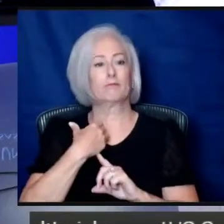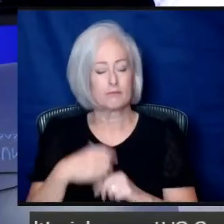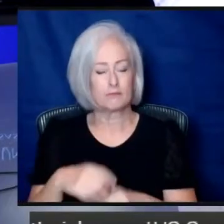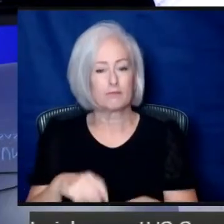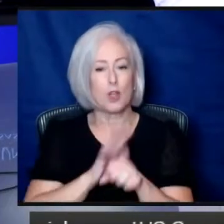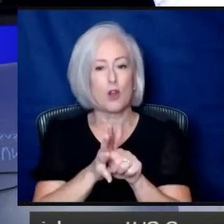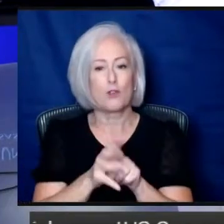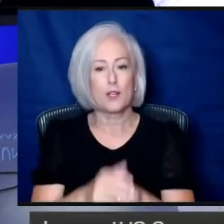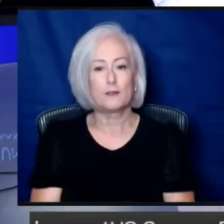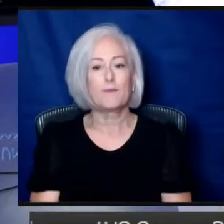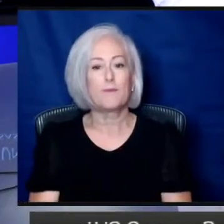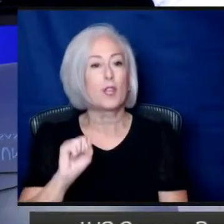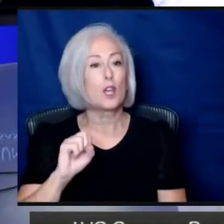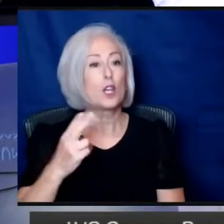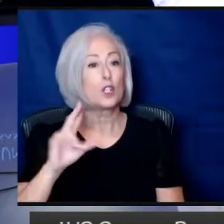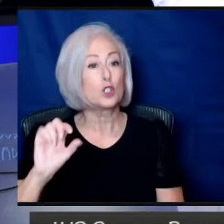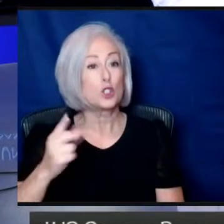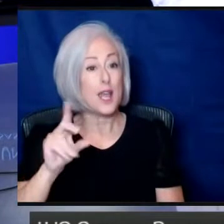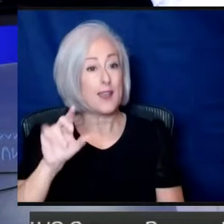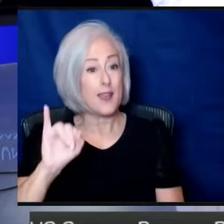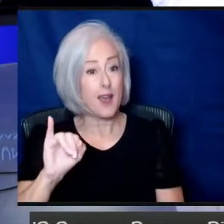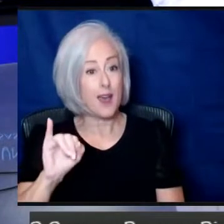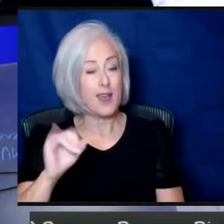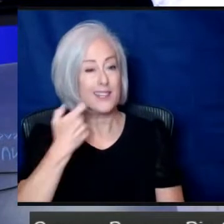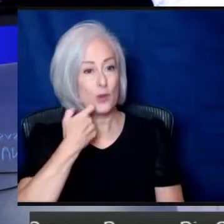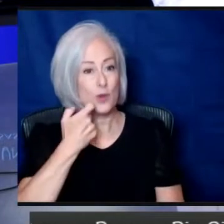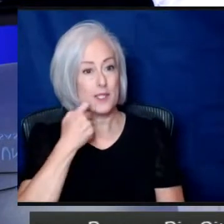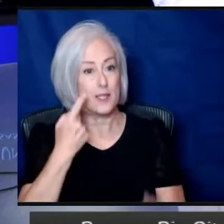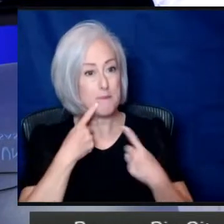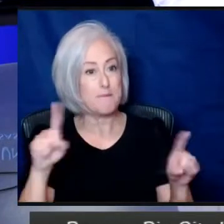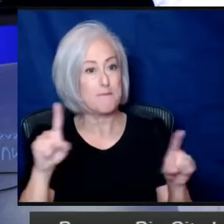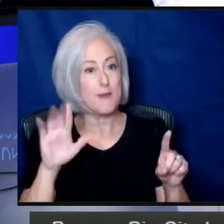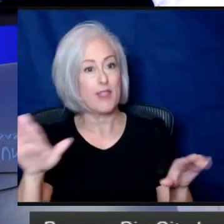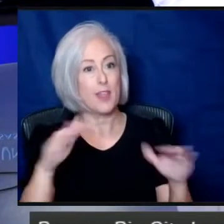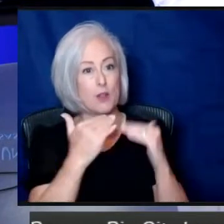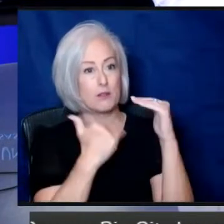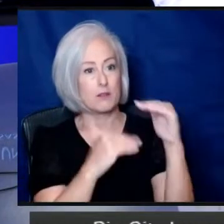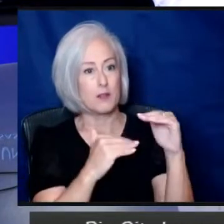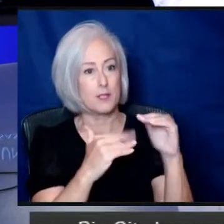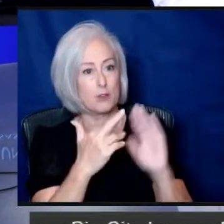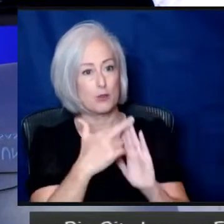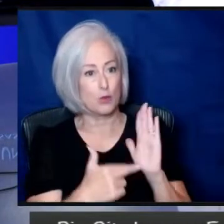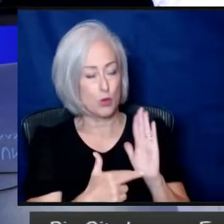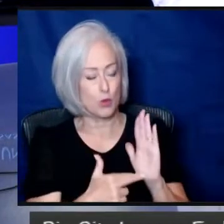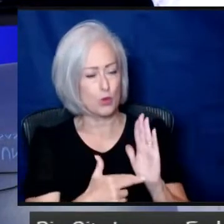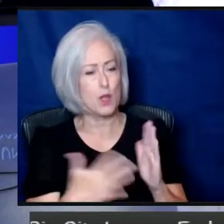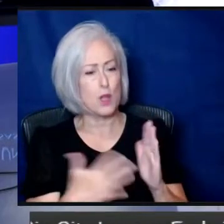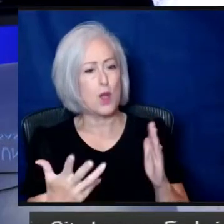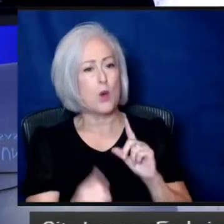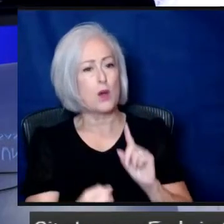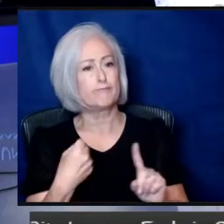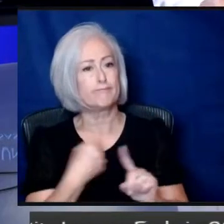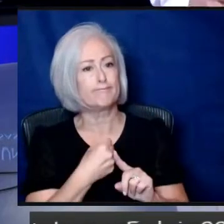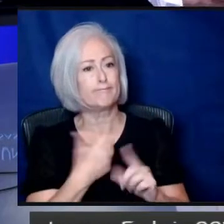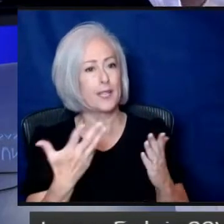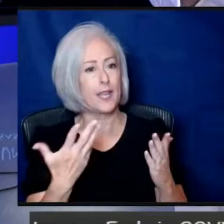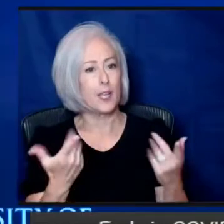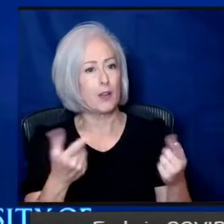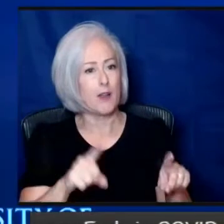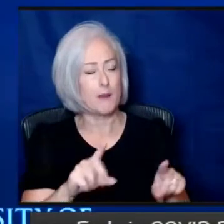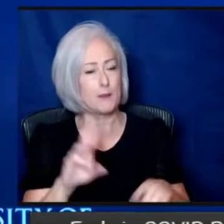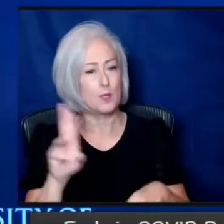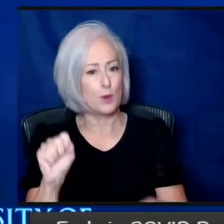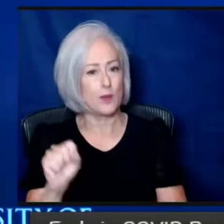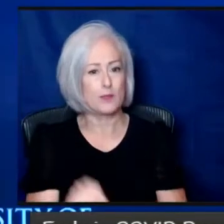ease its restrictions as the infections there fall. What impact do you see that having on us here in the United States? Well, I think it's going to be interesting to